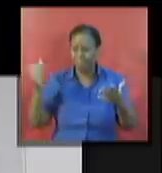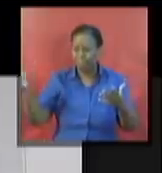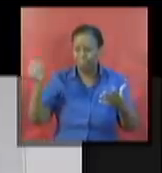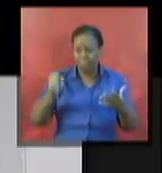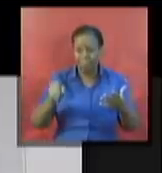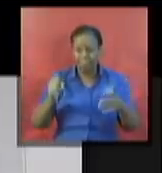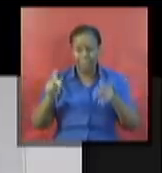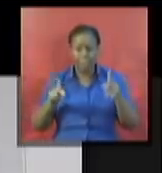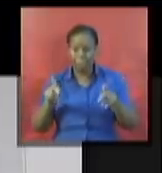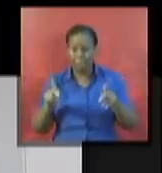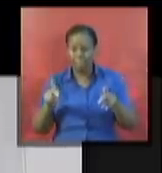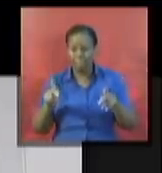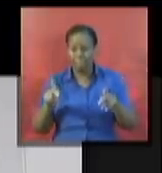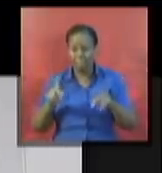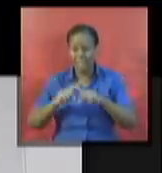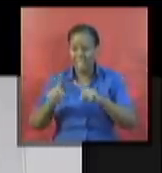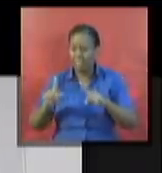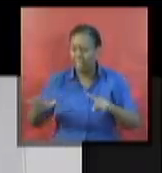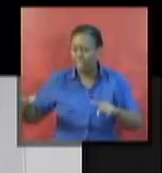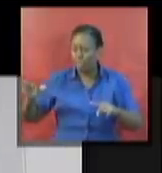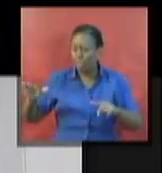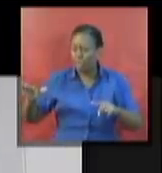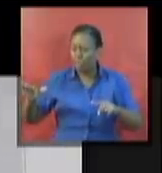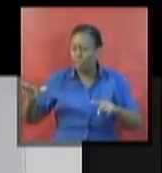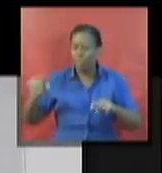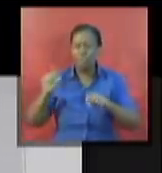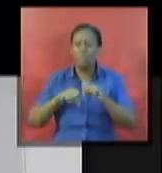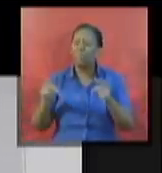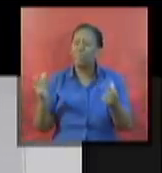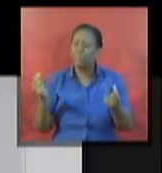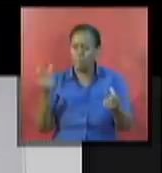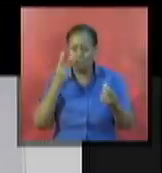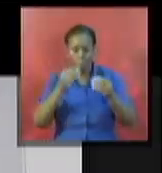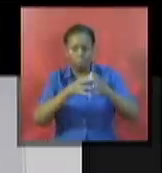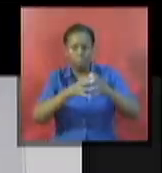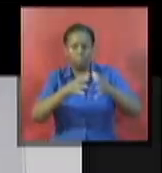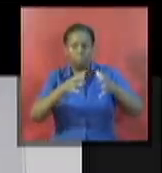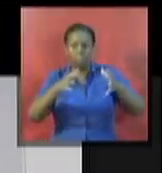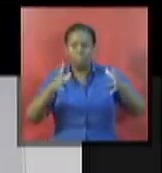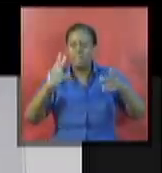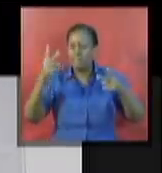now my second question, really quickly, is to Dr. Nandram or Dr. Hines, whichever one of you.